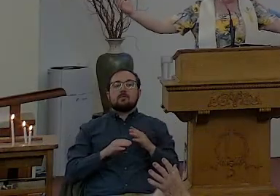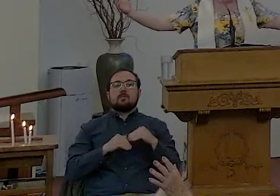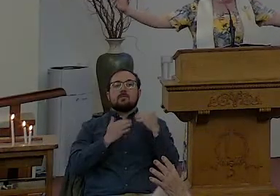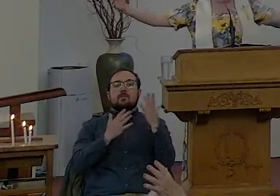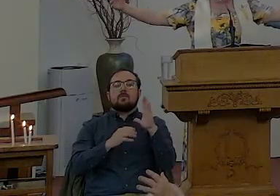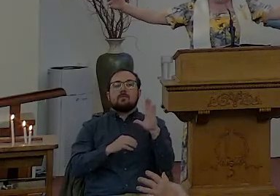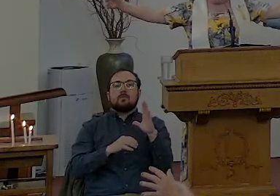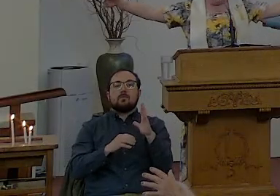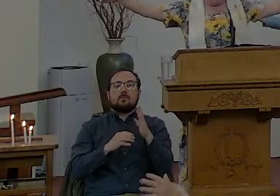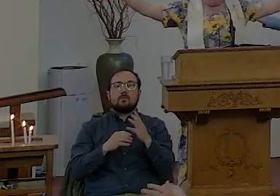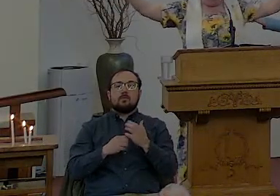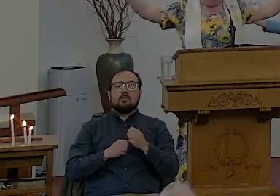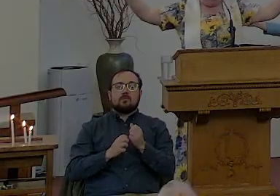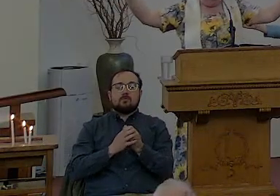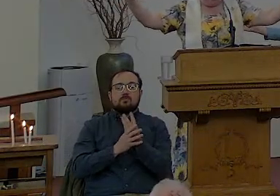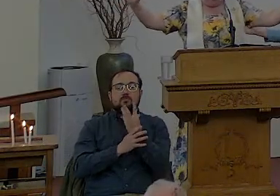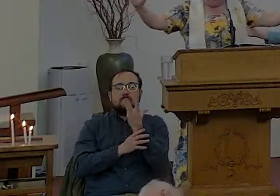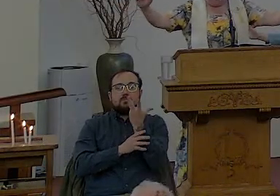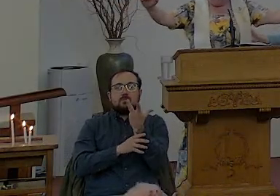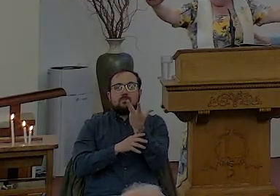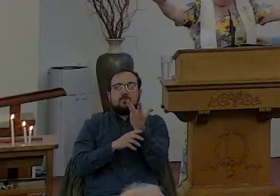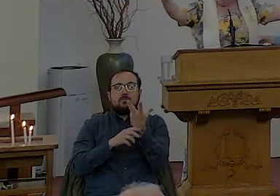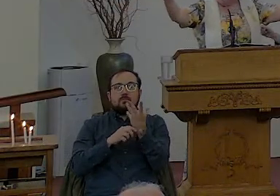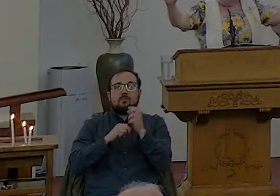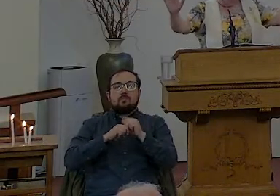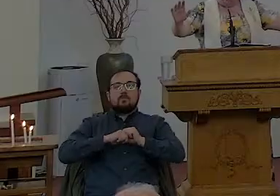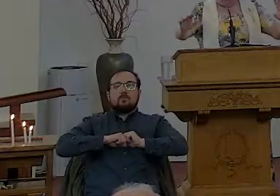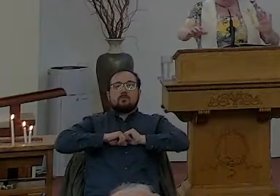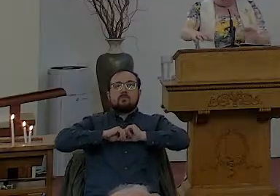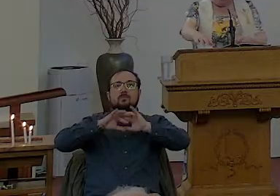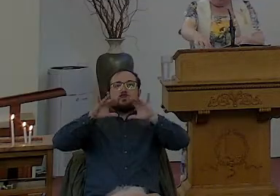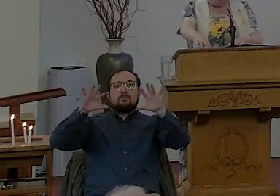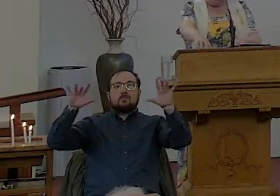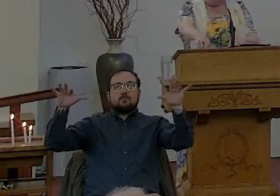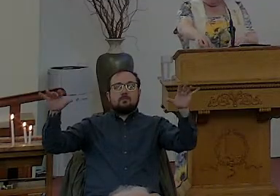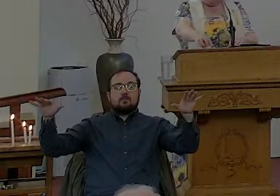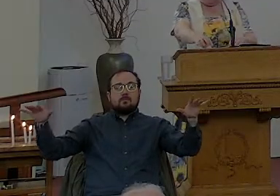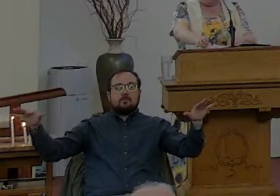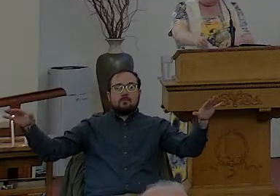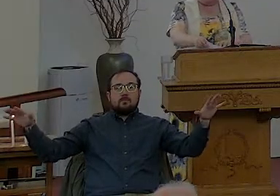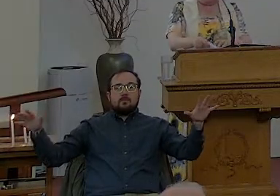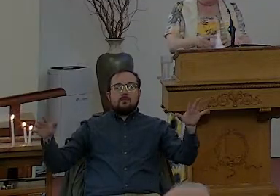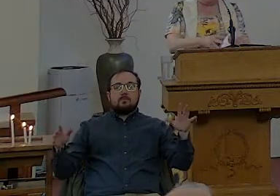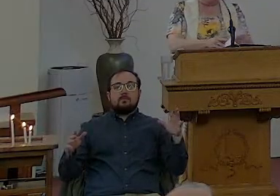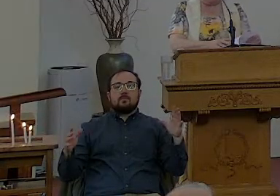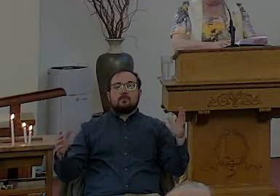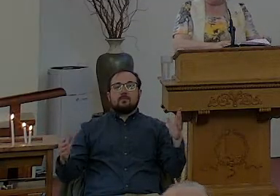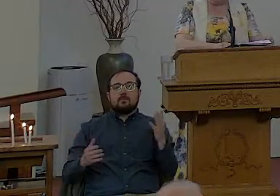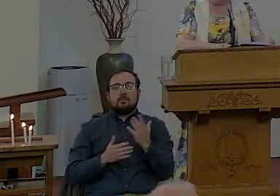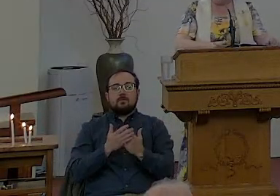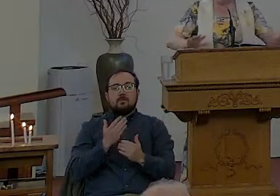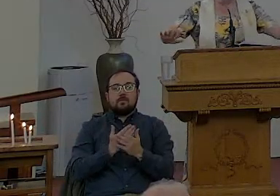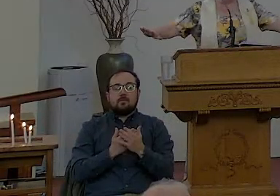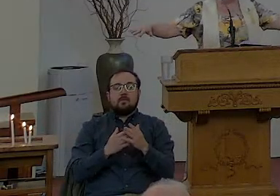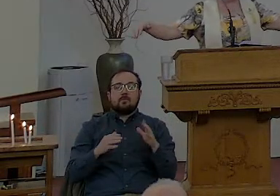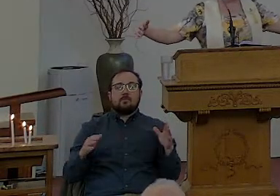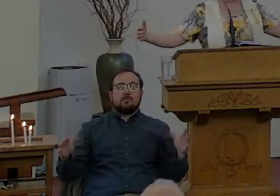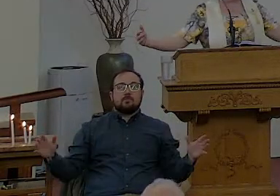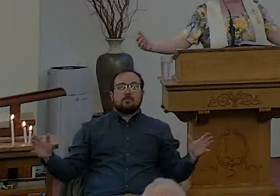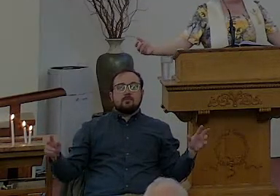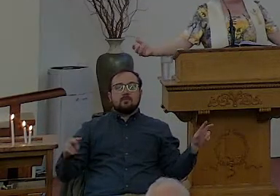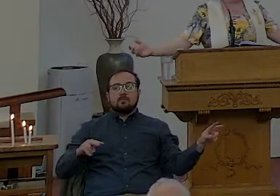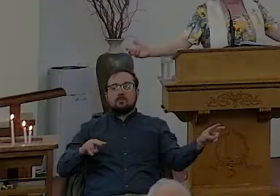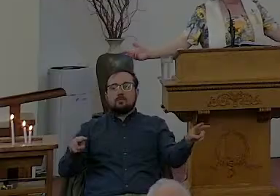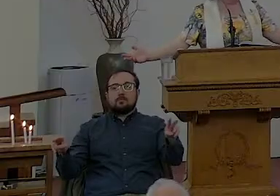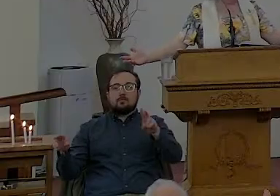world. Imagine scattering seeds of kindness as you gently move your hands. Look around